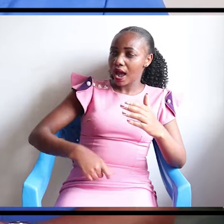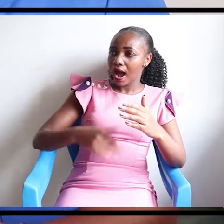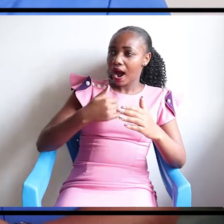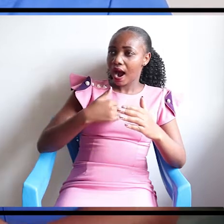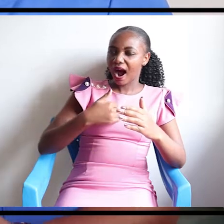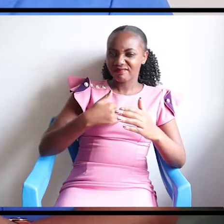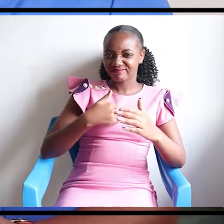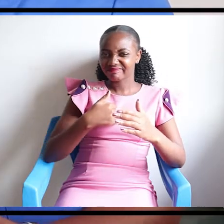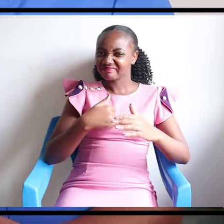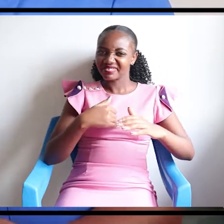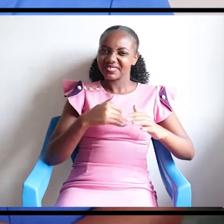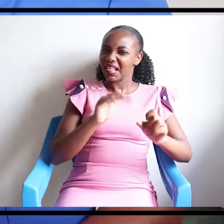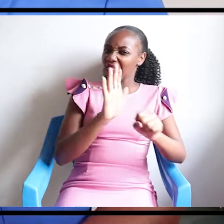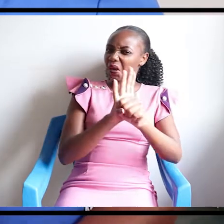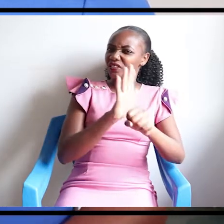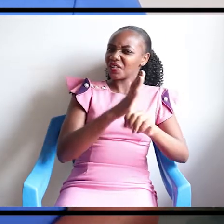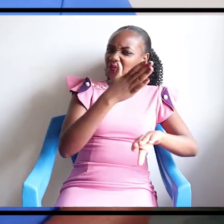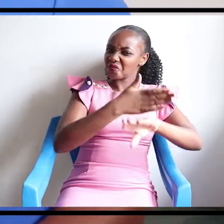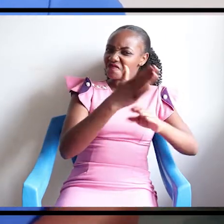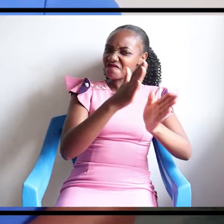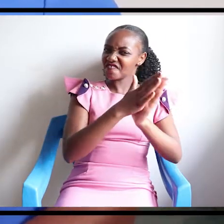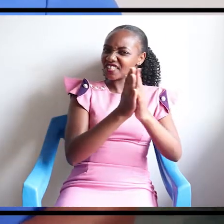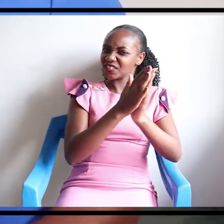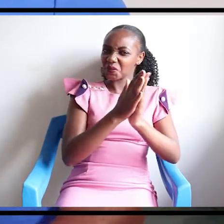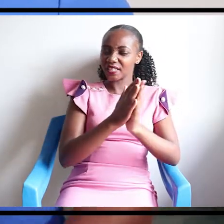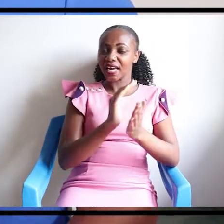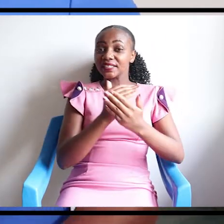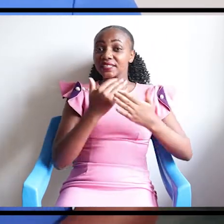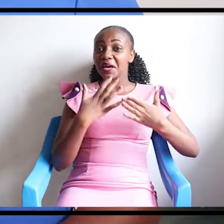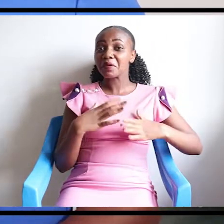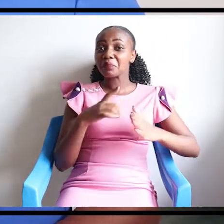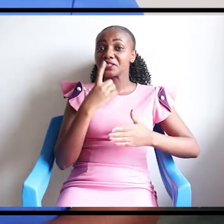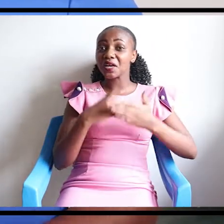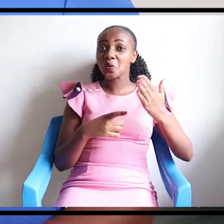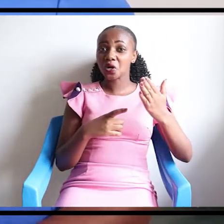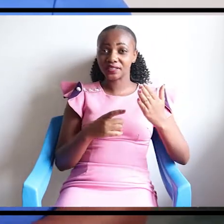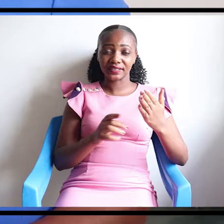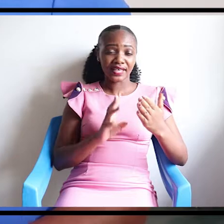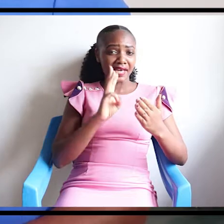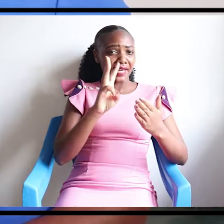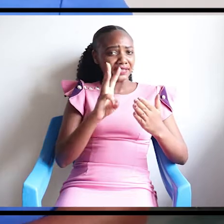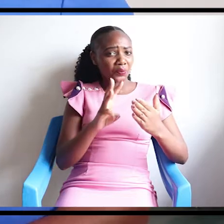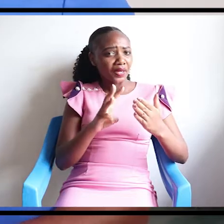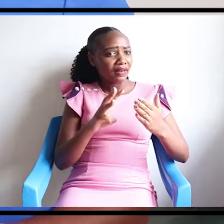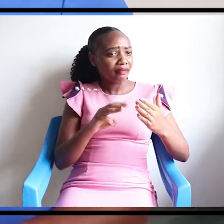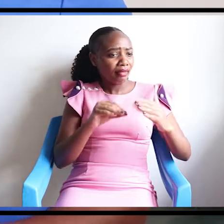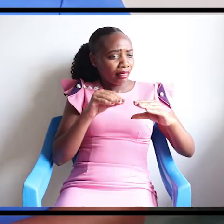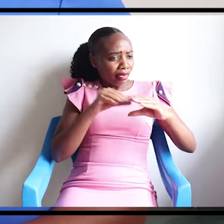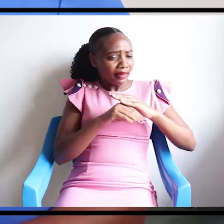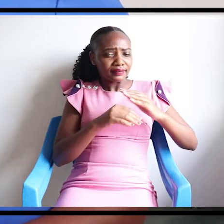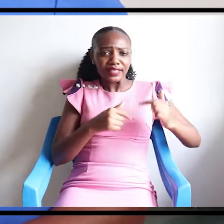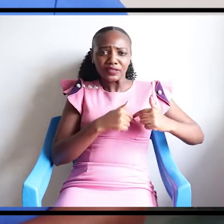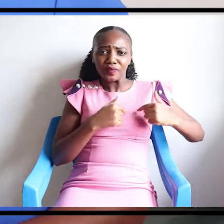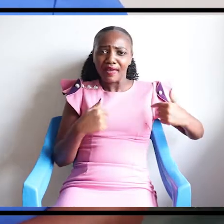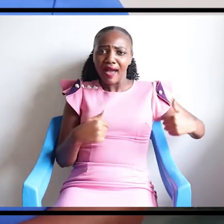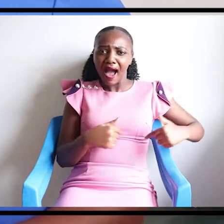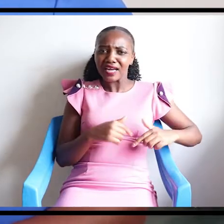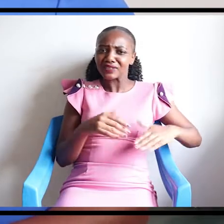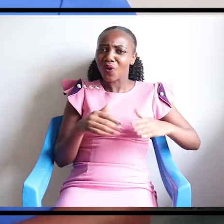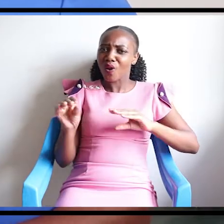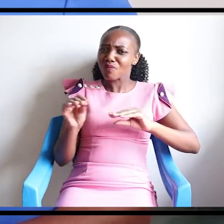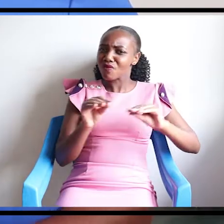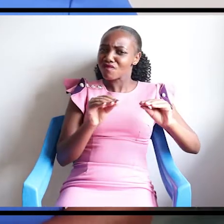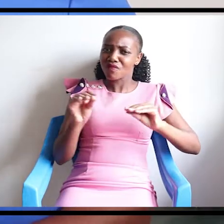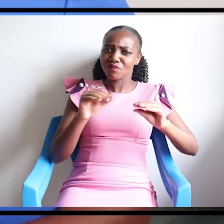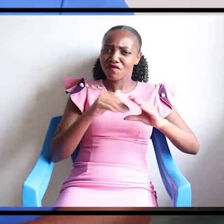of misconceptions on it. Some of them being that it's going to penetrate to the heart, it's going to move around the body. But